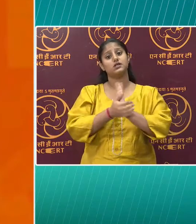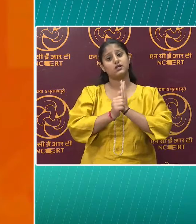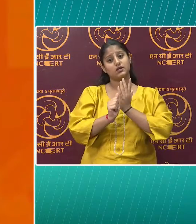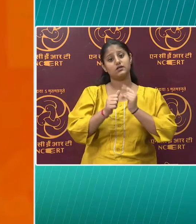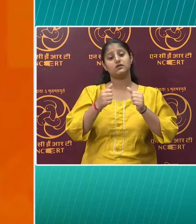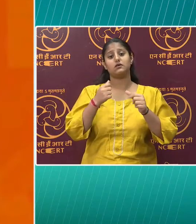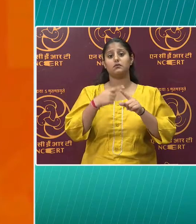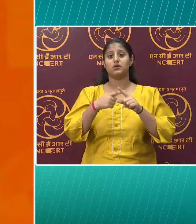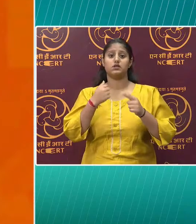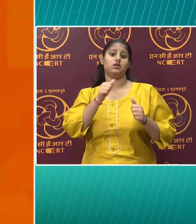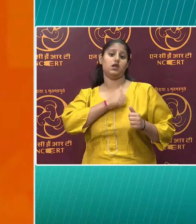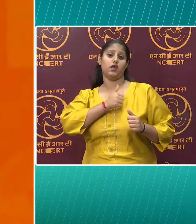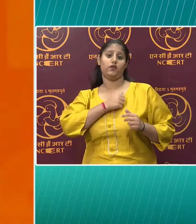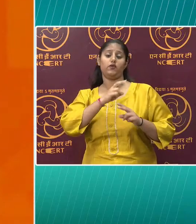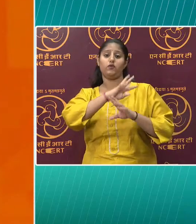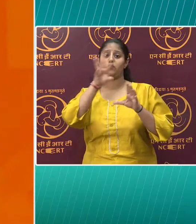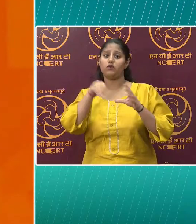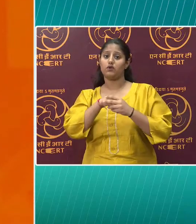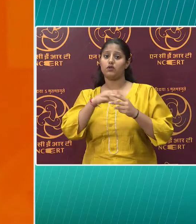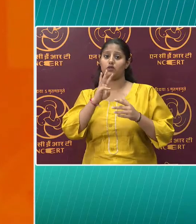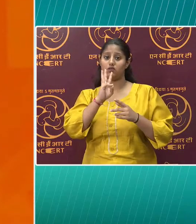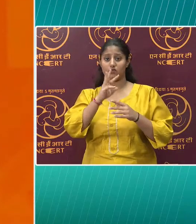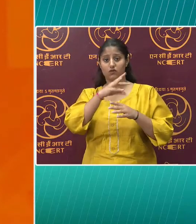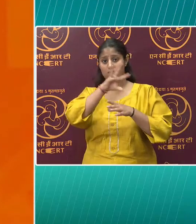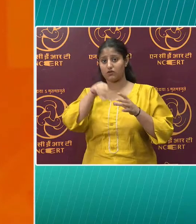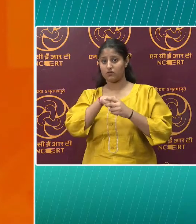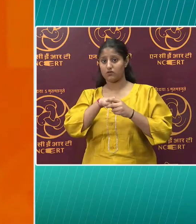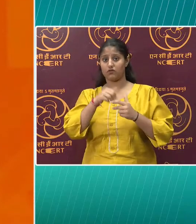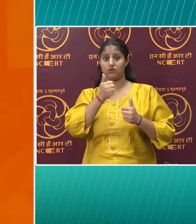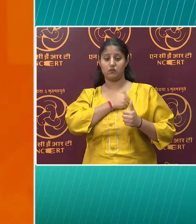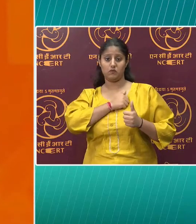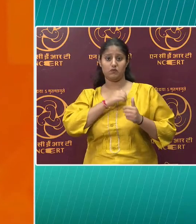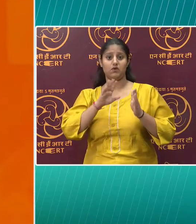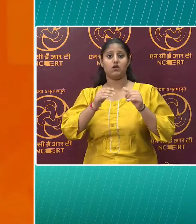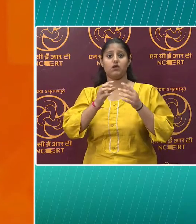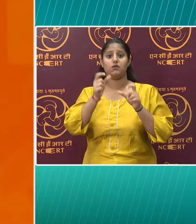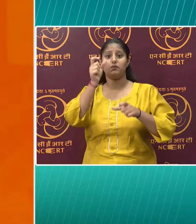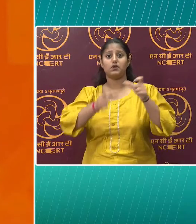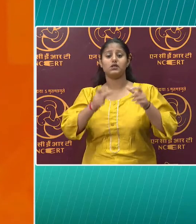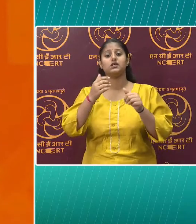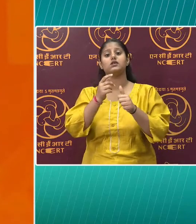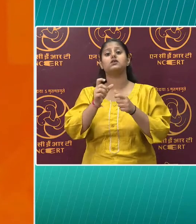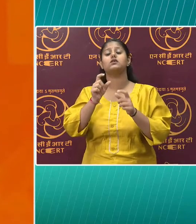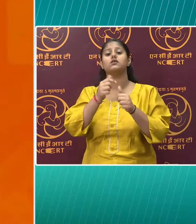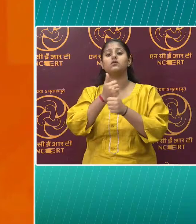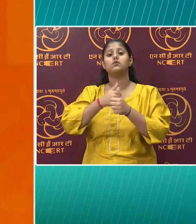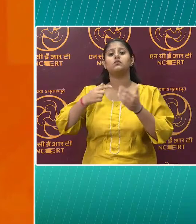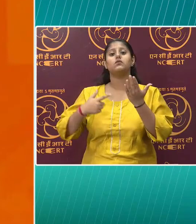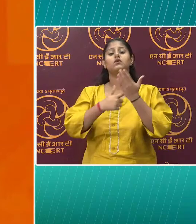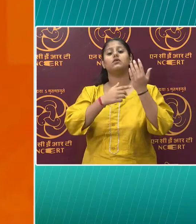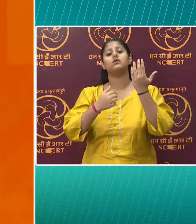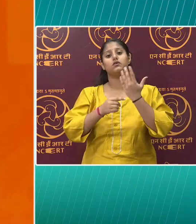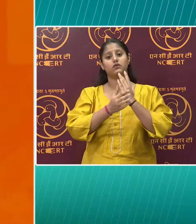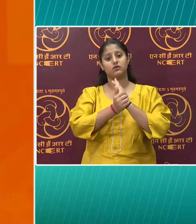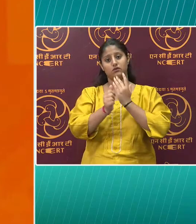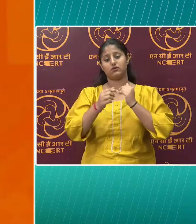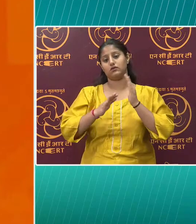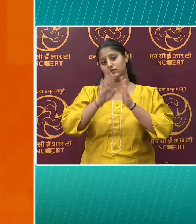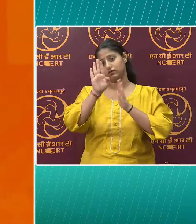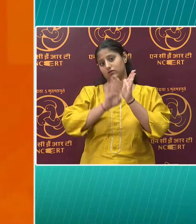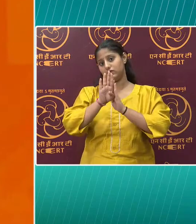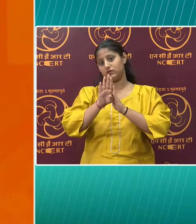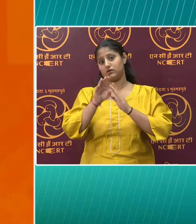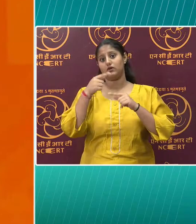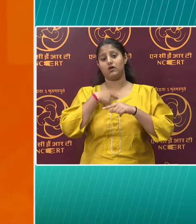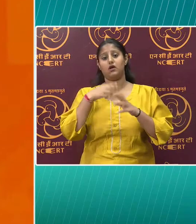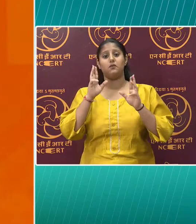plus attitude. Now, all these three things makes the competence. Now, we have to